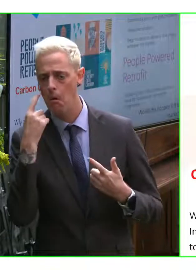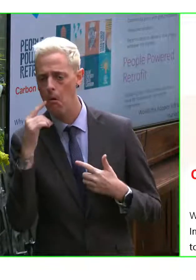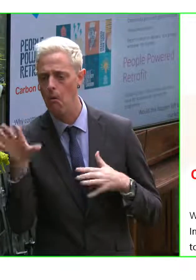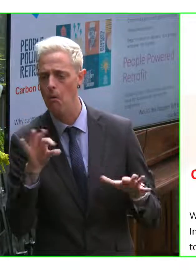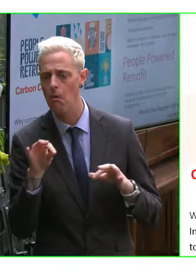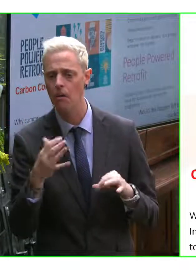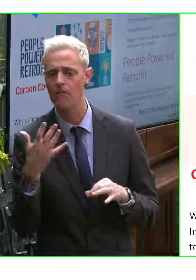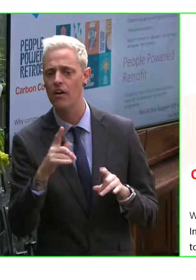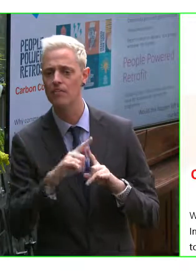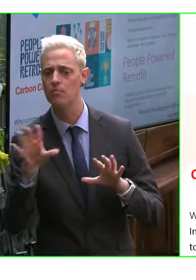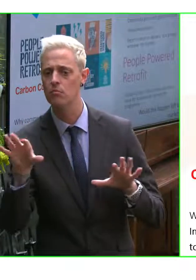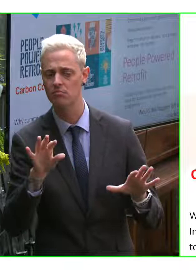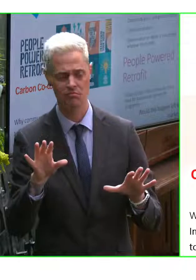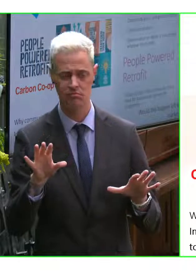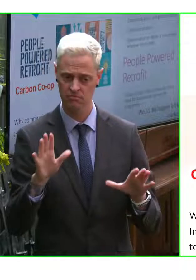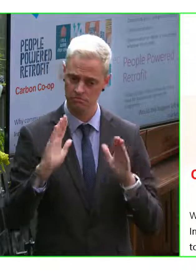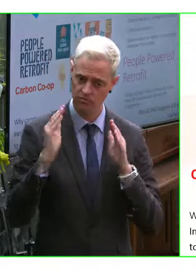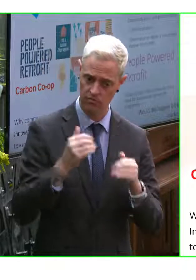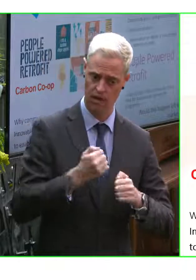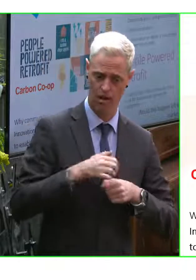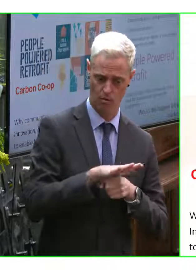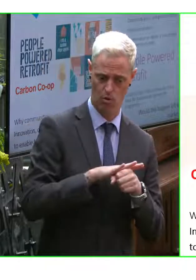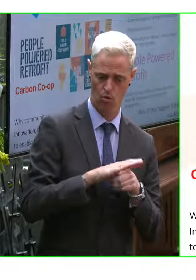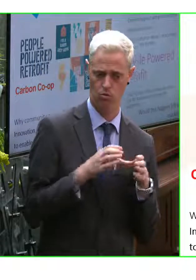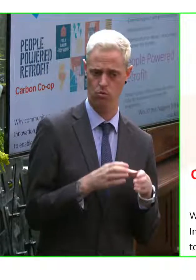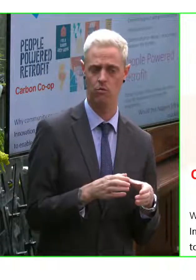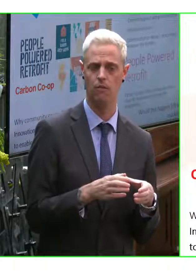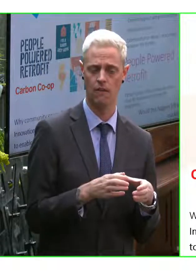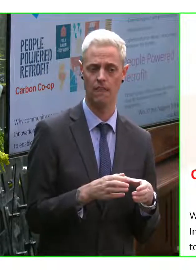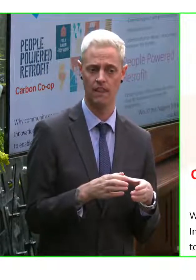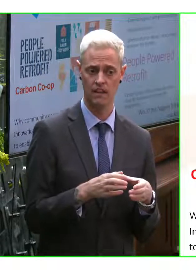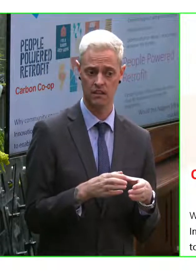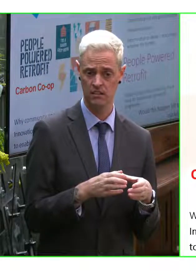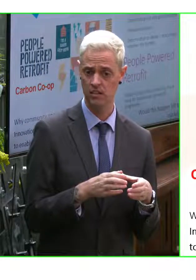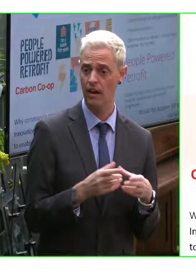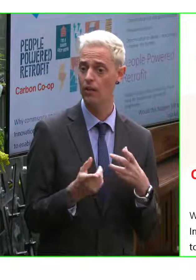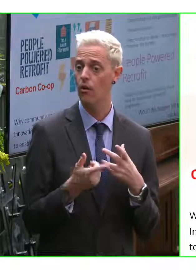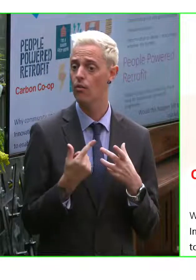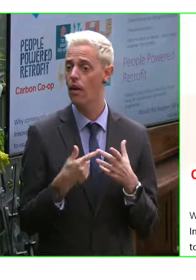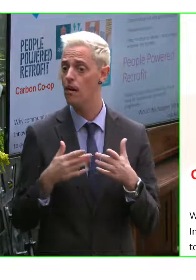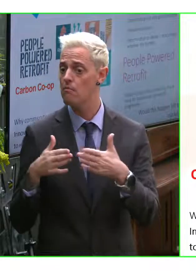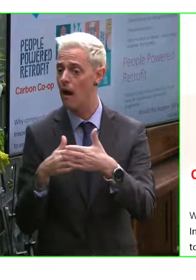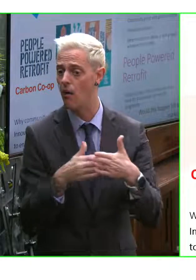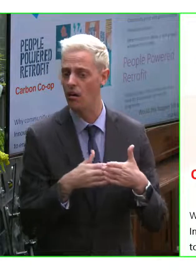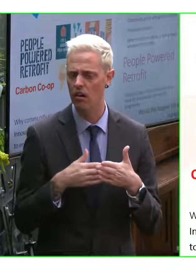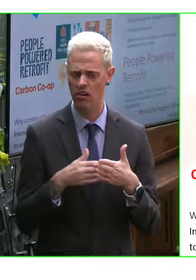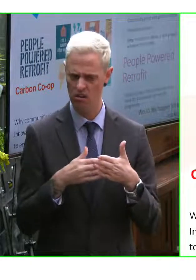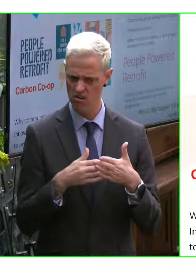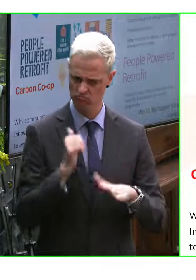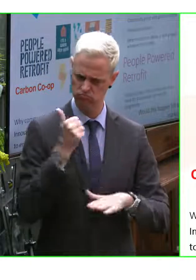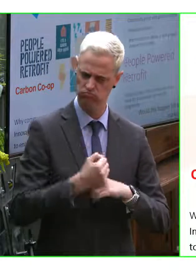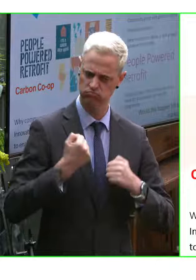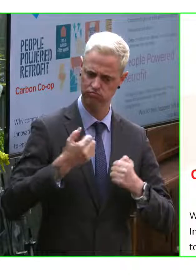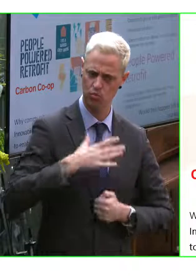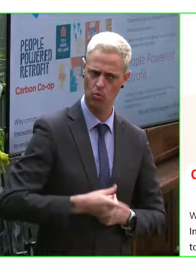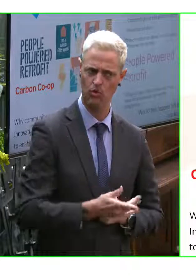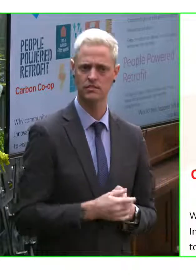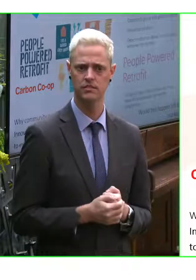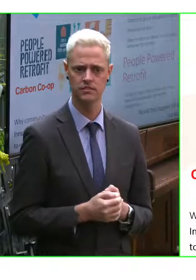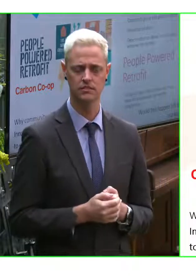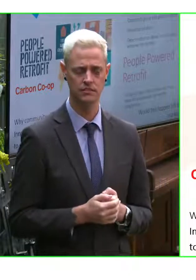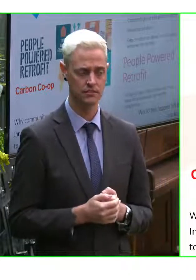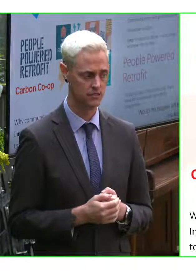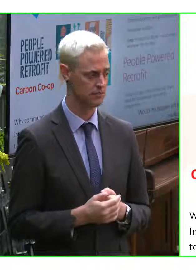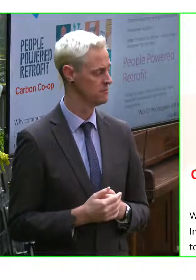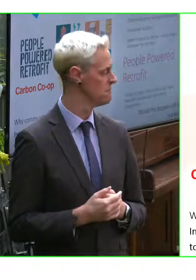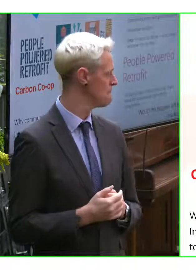They will look at the project that is in their locality and they will circumvent any barrier possible to make that project happen. So here we've got